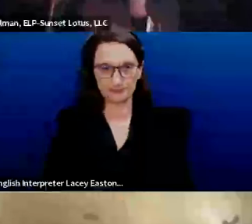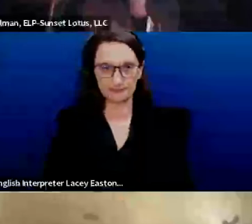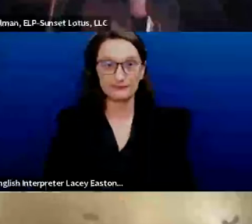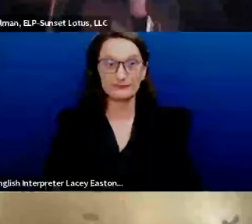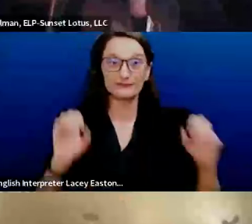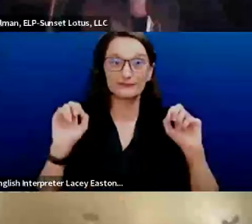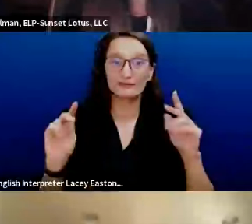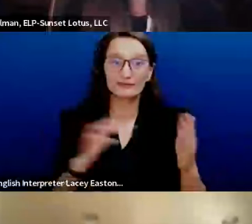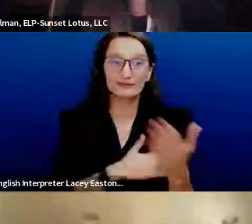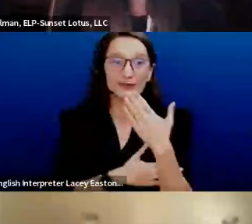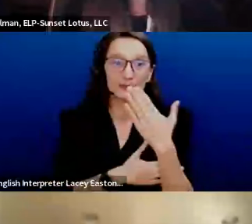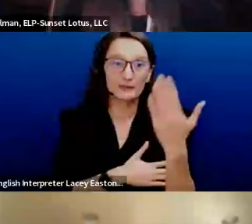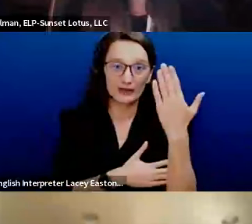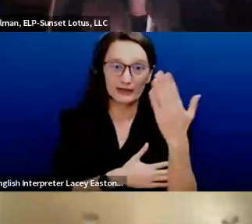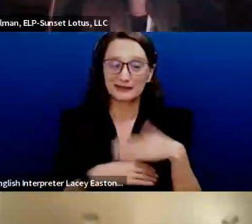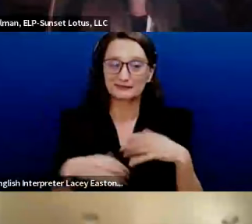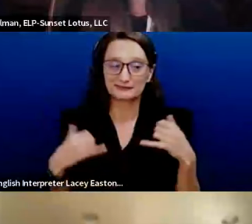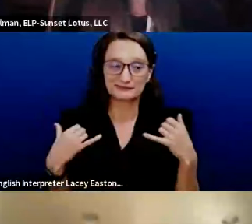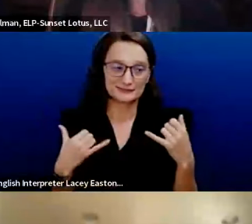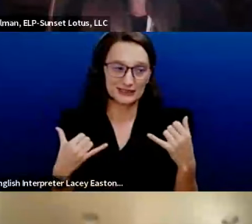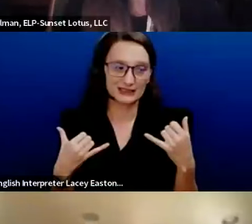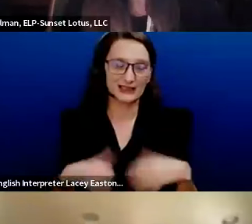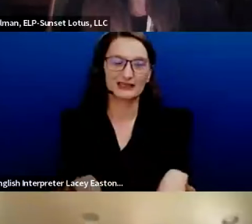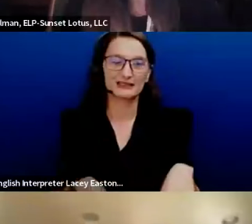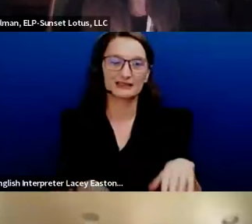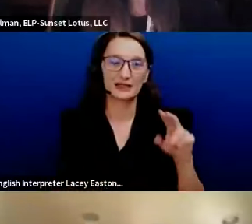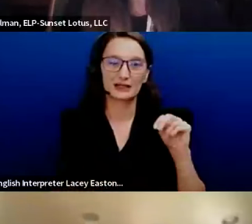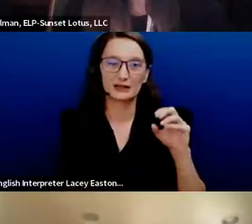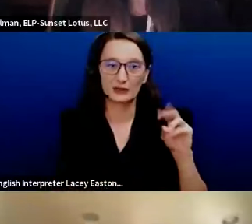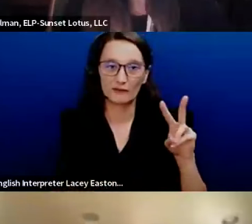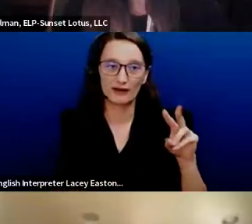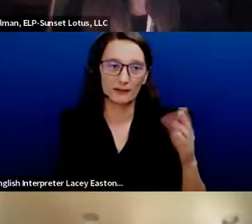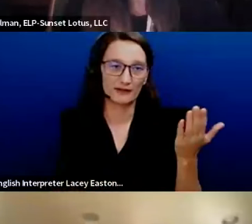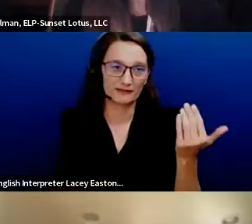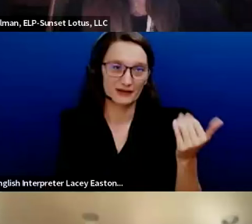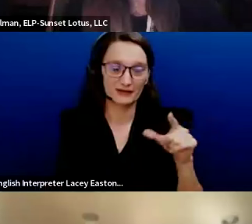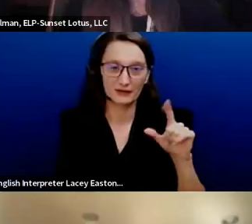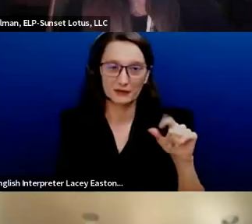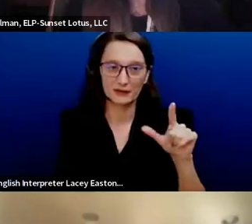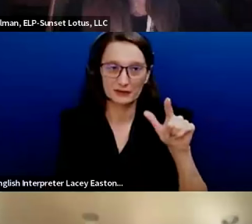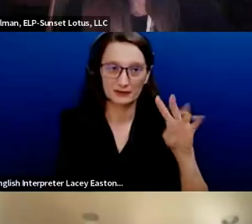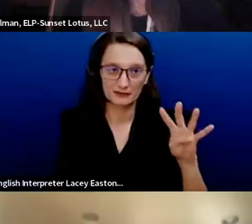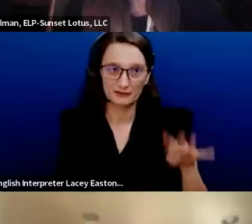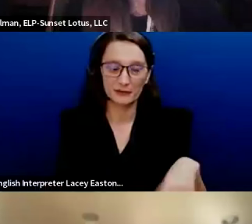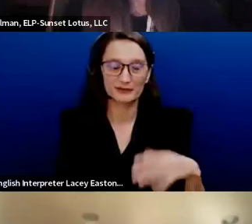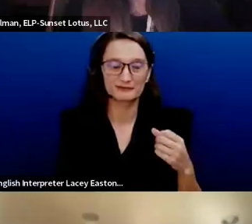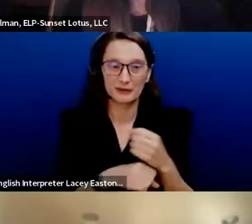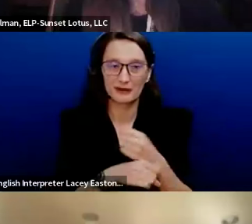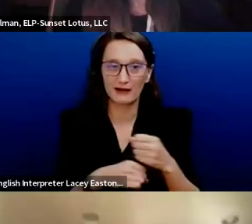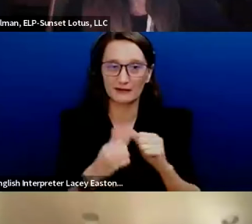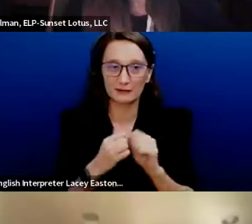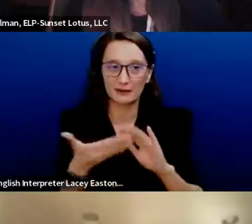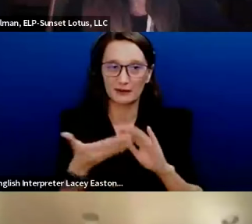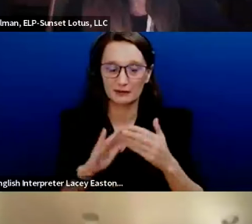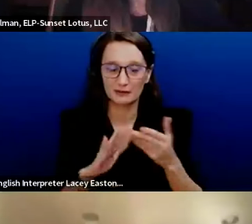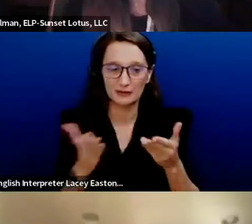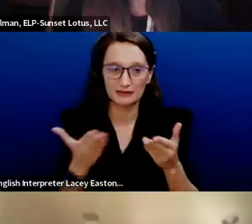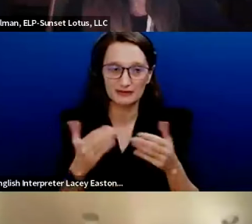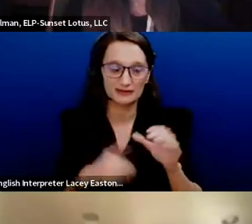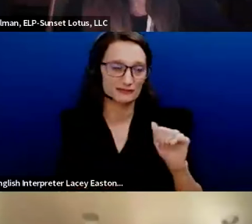All right, good morning, folks. Today is November 15th, 2024. This is Coffee with Community Services,